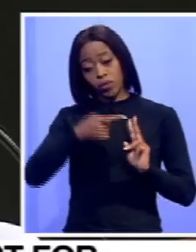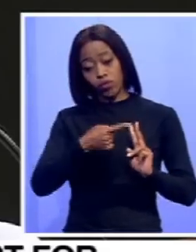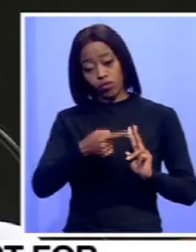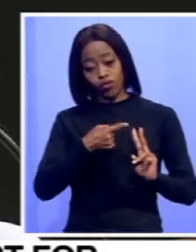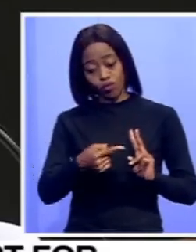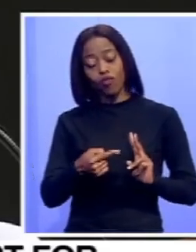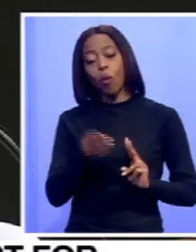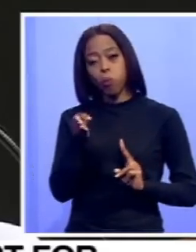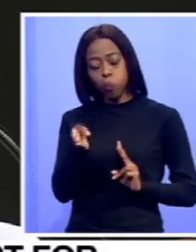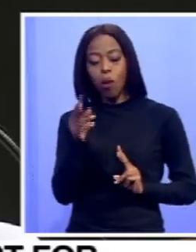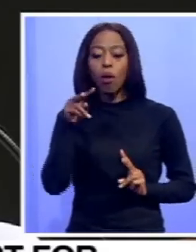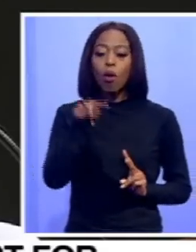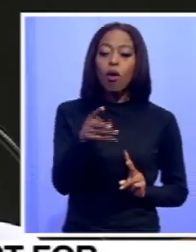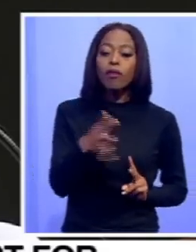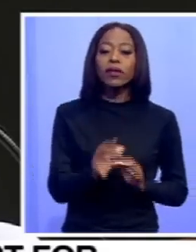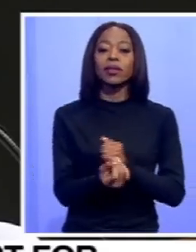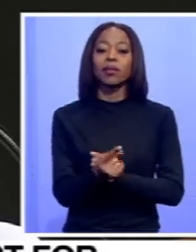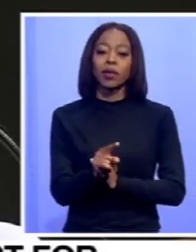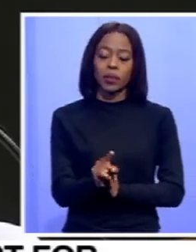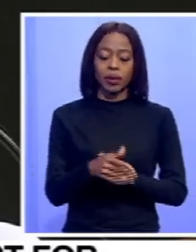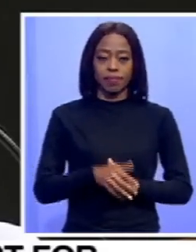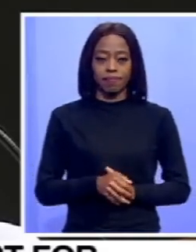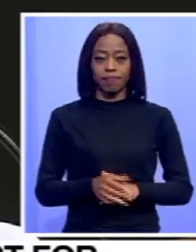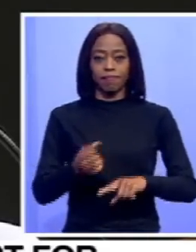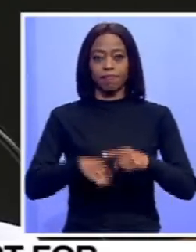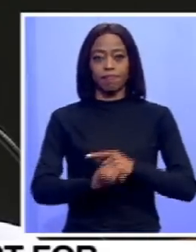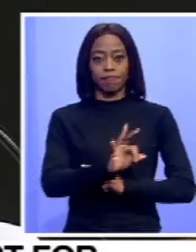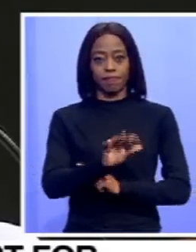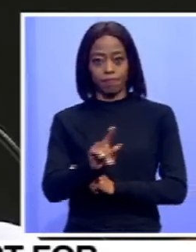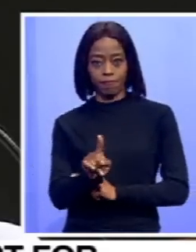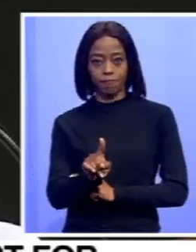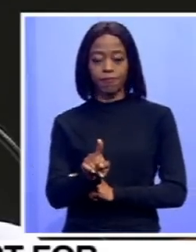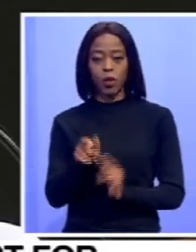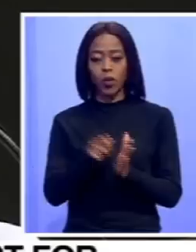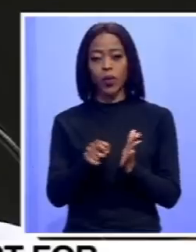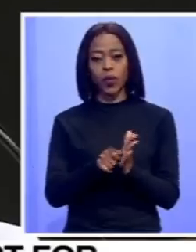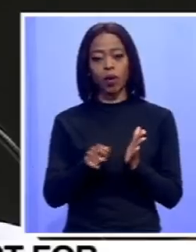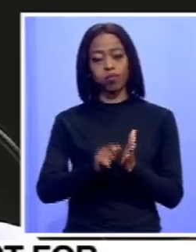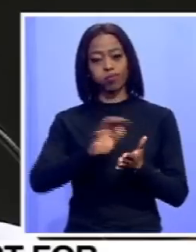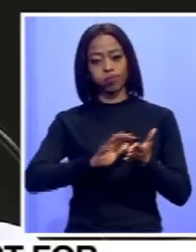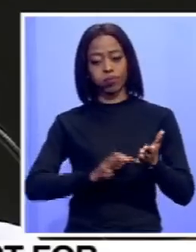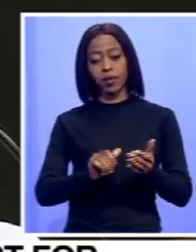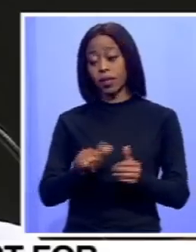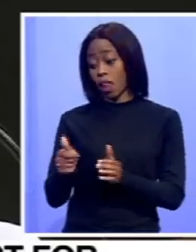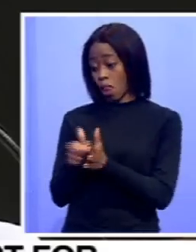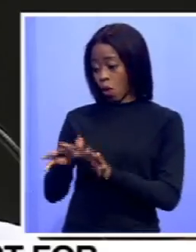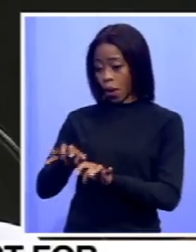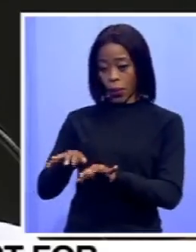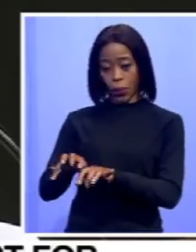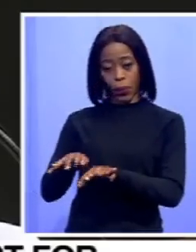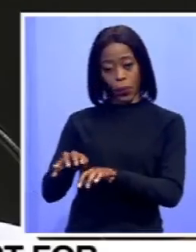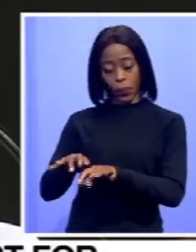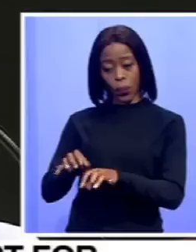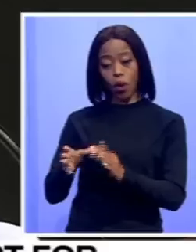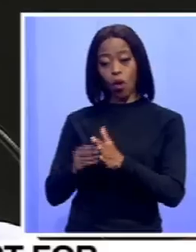were with him and witnessed the incident. Sub 31. This handwritten statement was subsequently typed by his attorneys and such a copy was placed